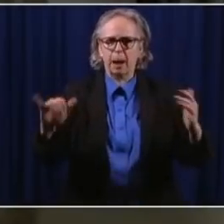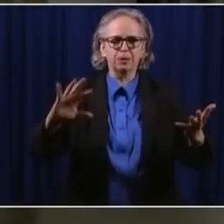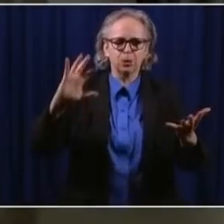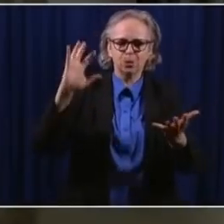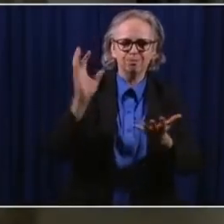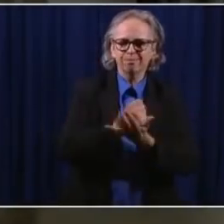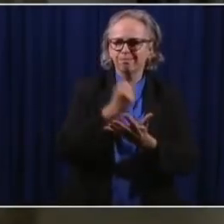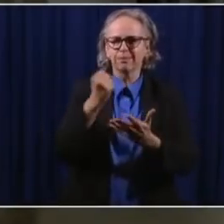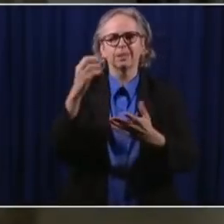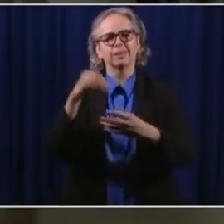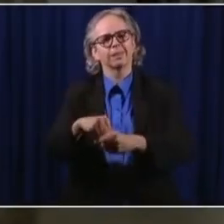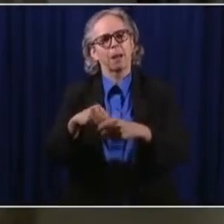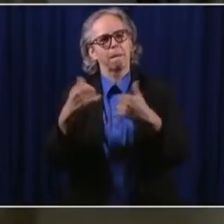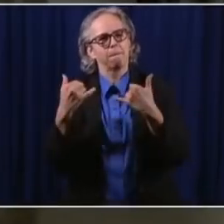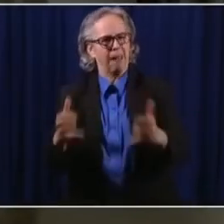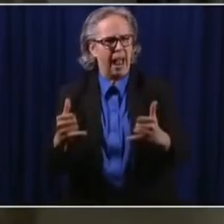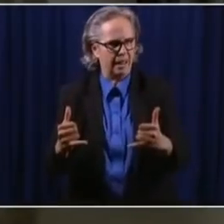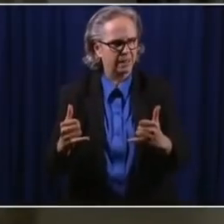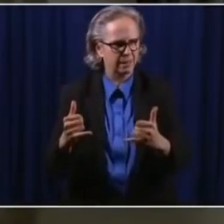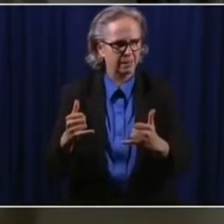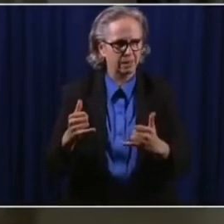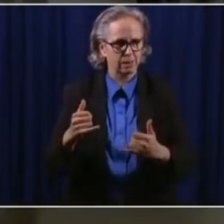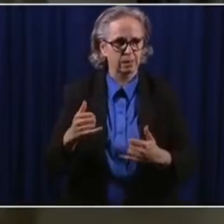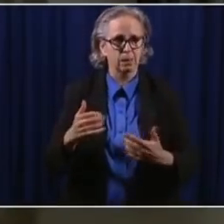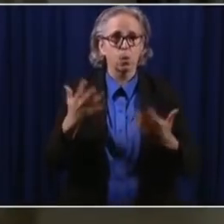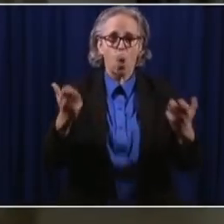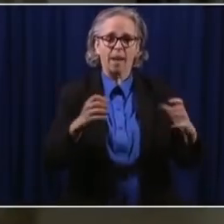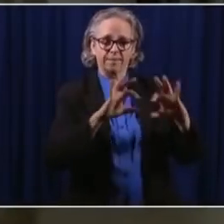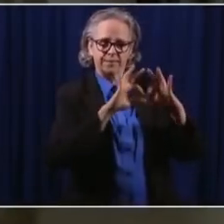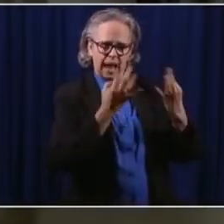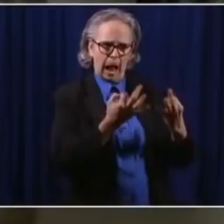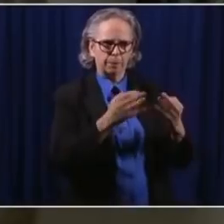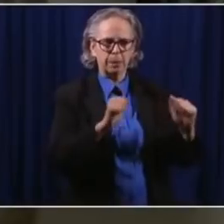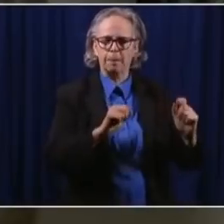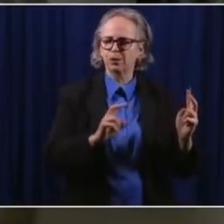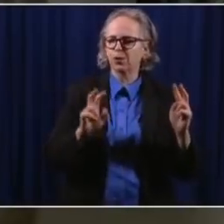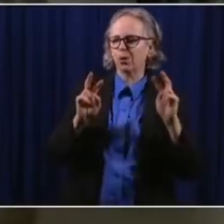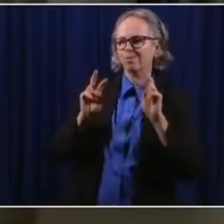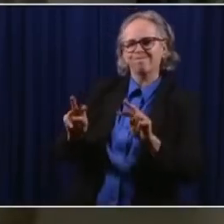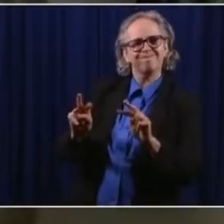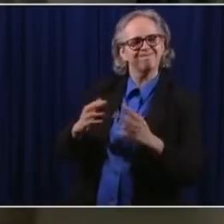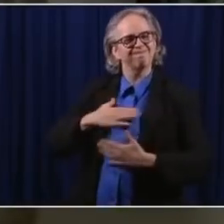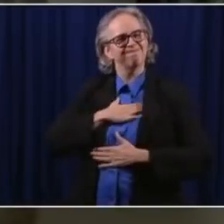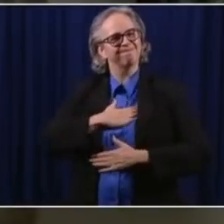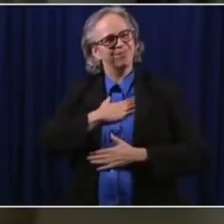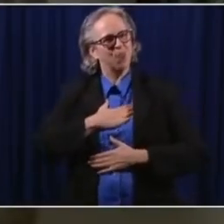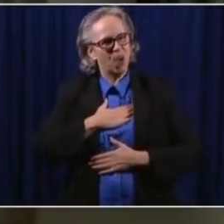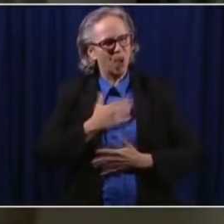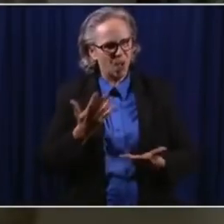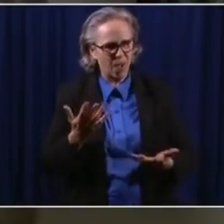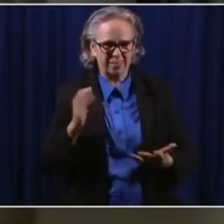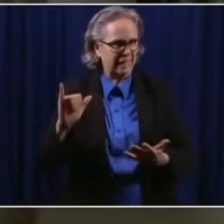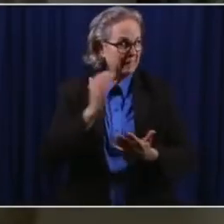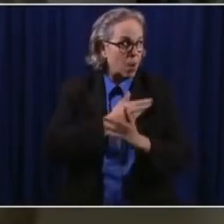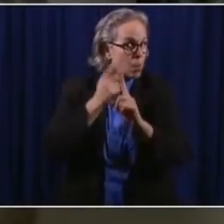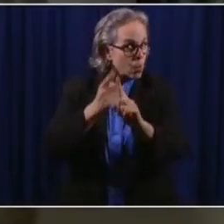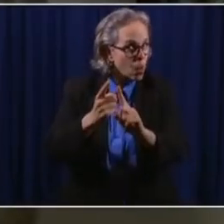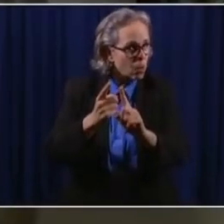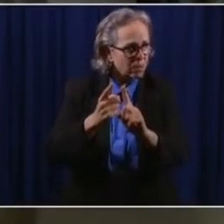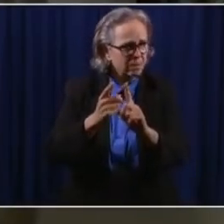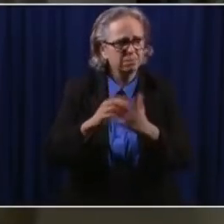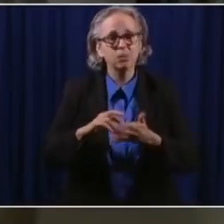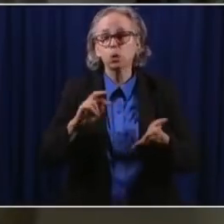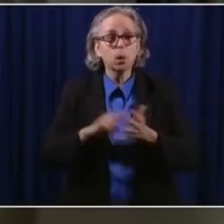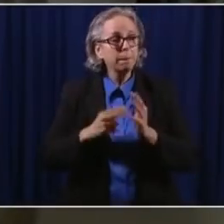ability of their parents, family members to attend and actually watch them. So the goal is no spectators other than